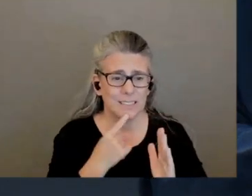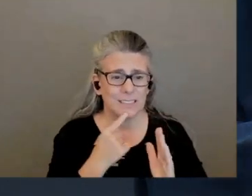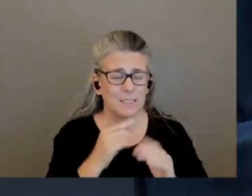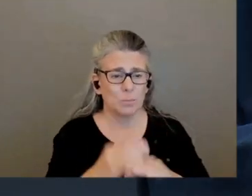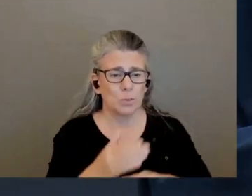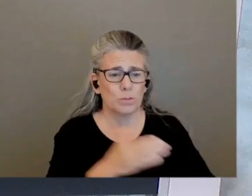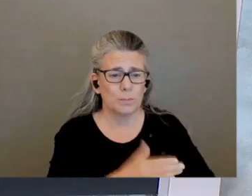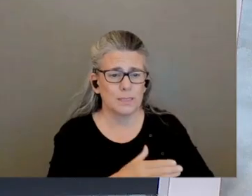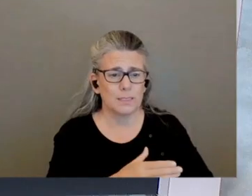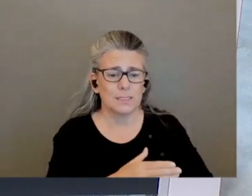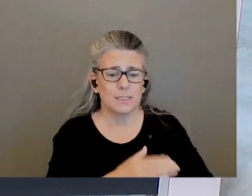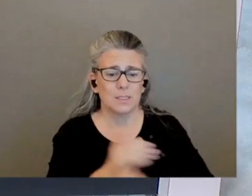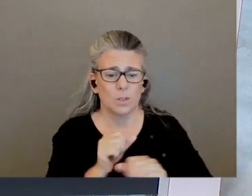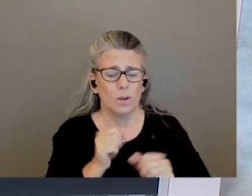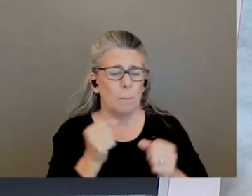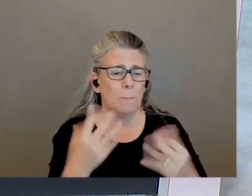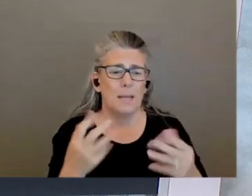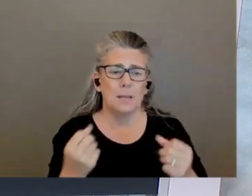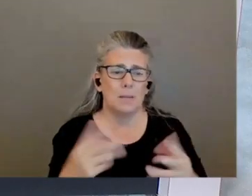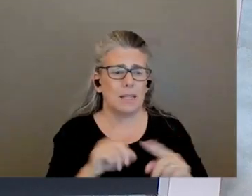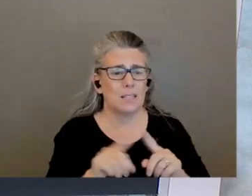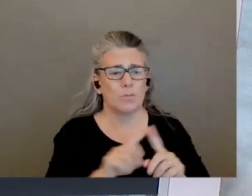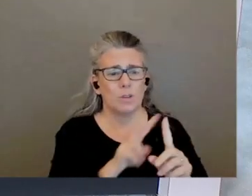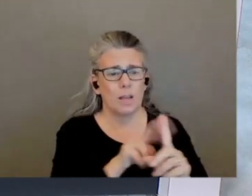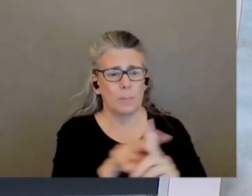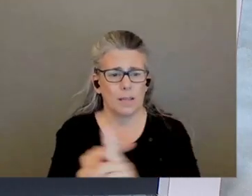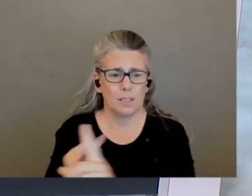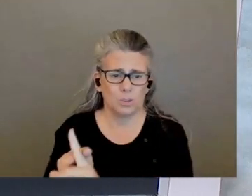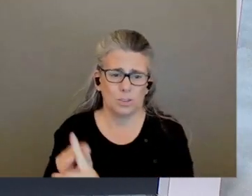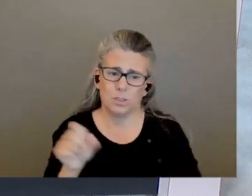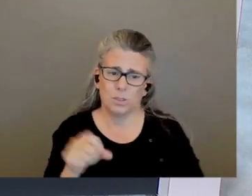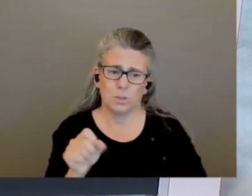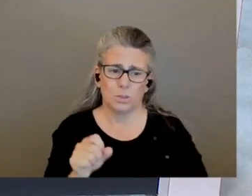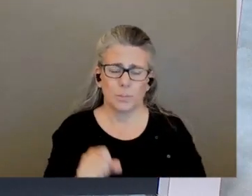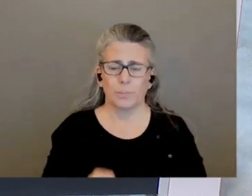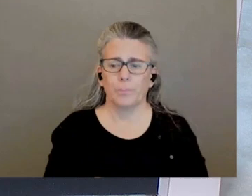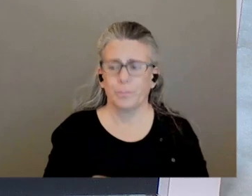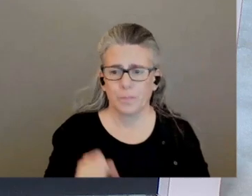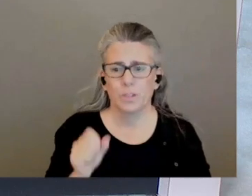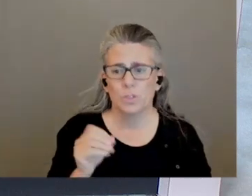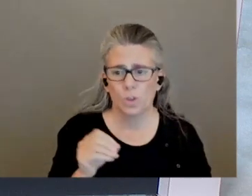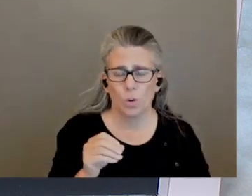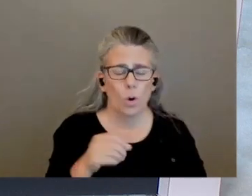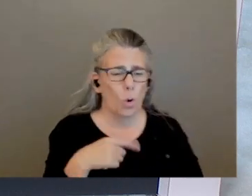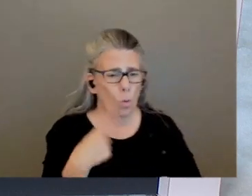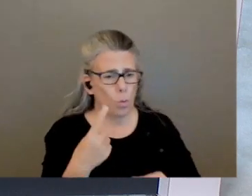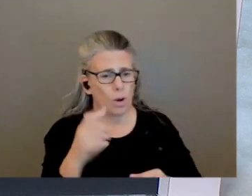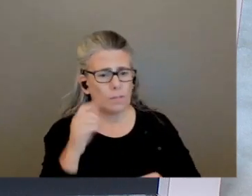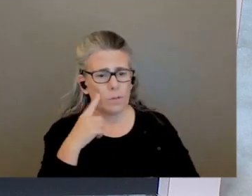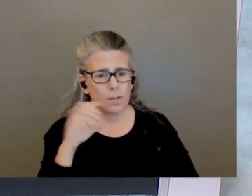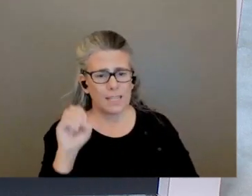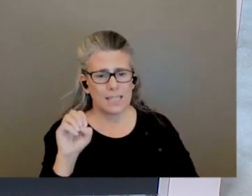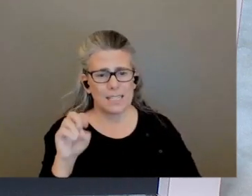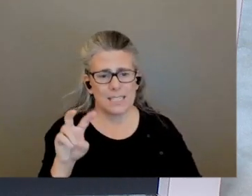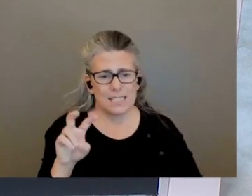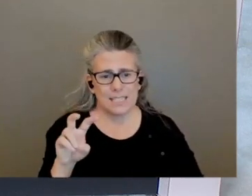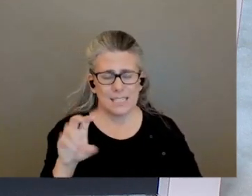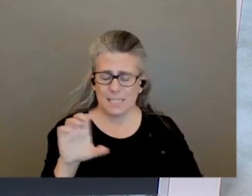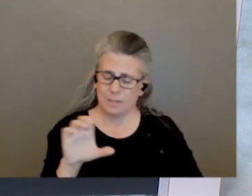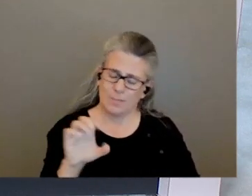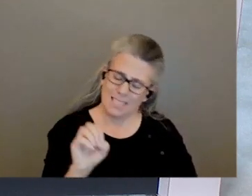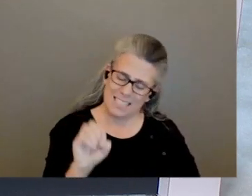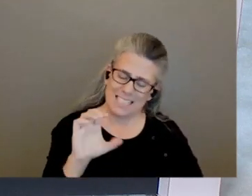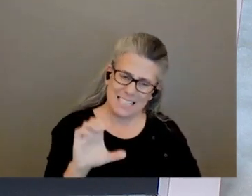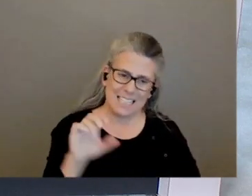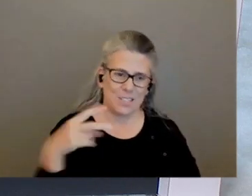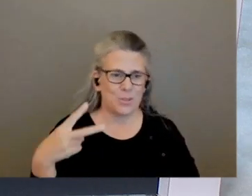actually. Yep. So one of the customer of Amazon EC2, it's AWS itself, with many services,